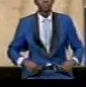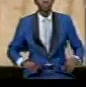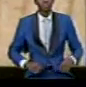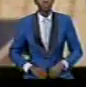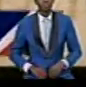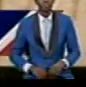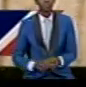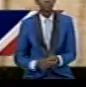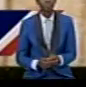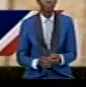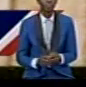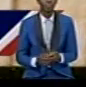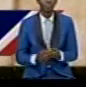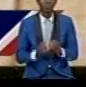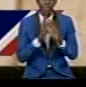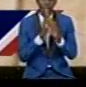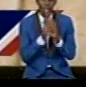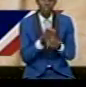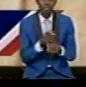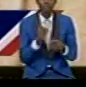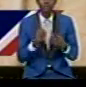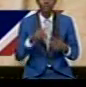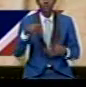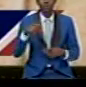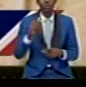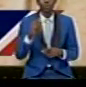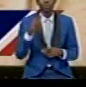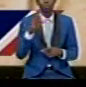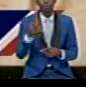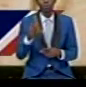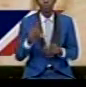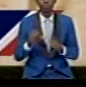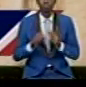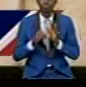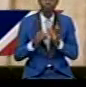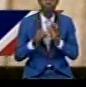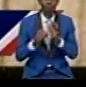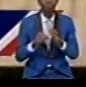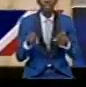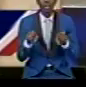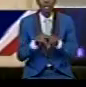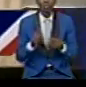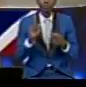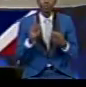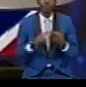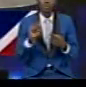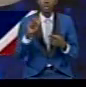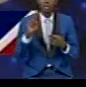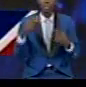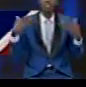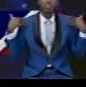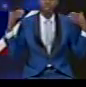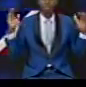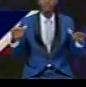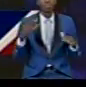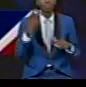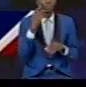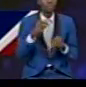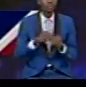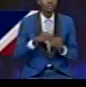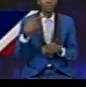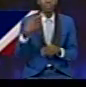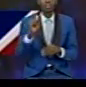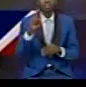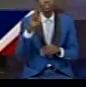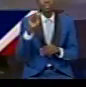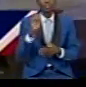three, response to Paul's persuasiveness as an angel. It tells us in Galatians